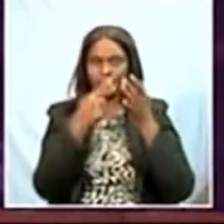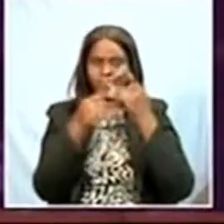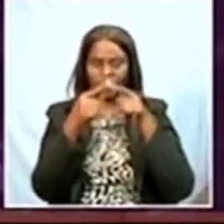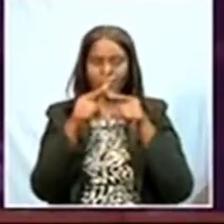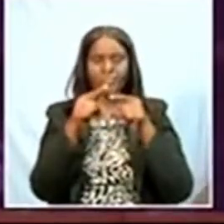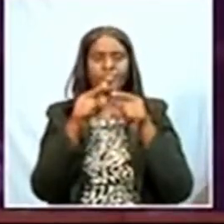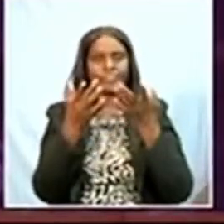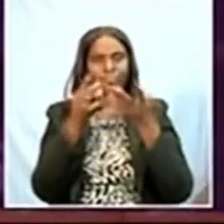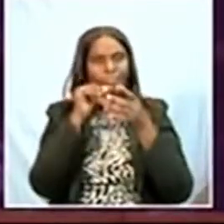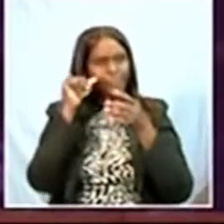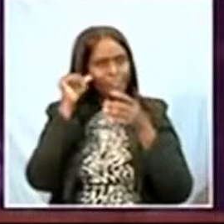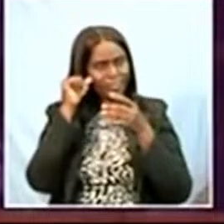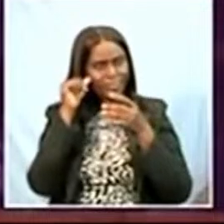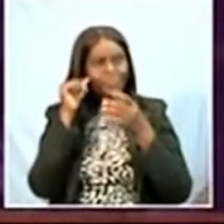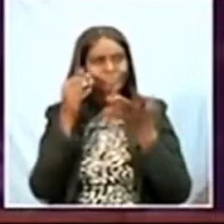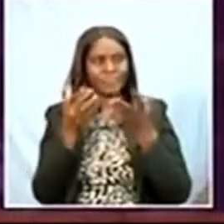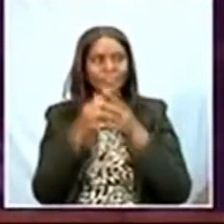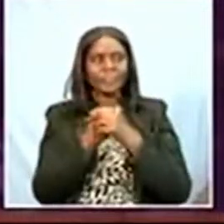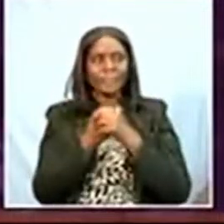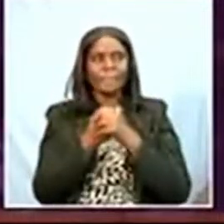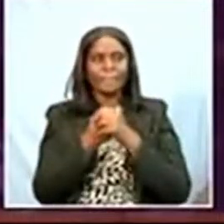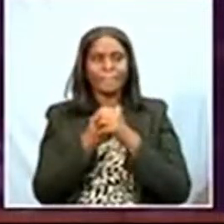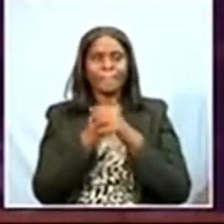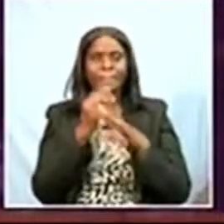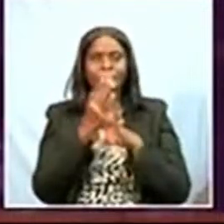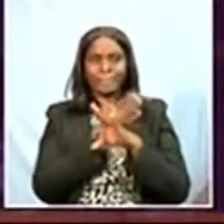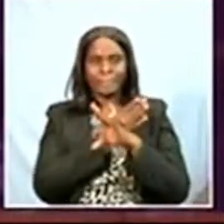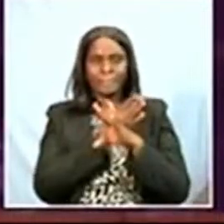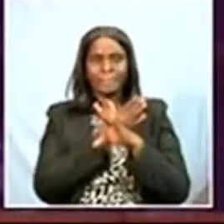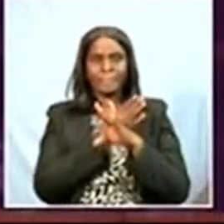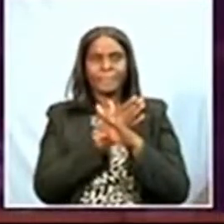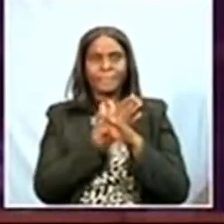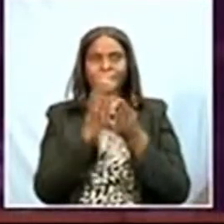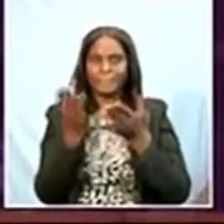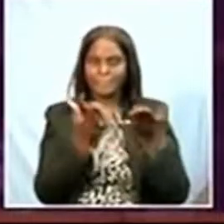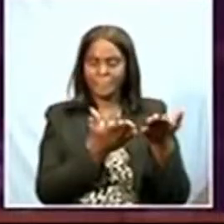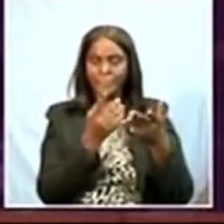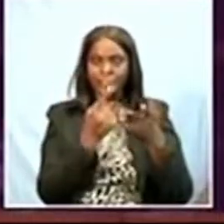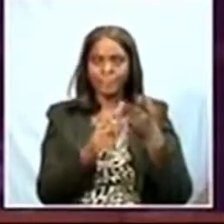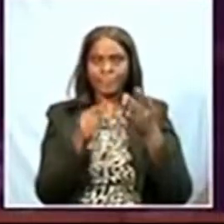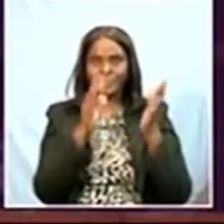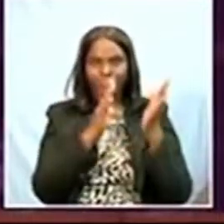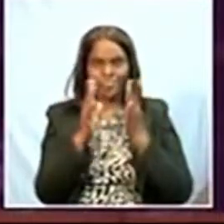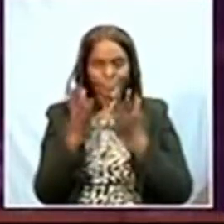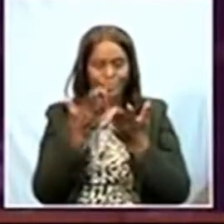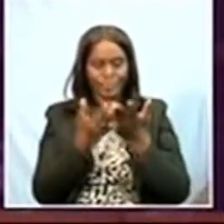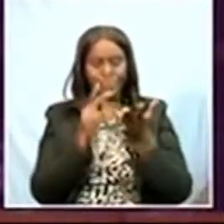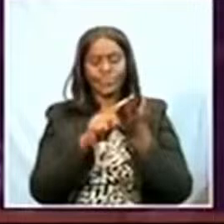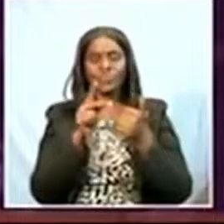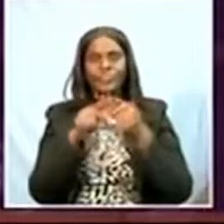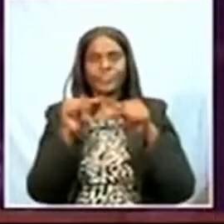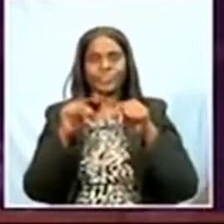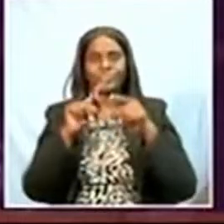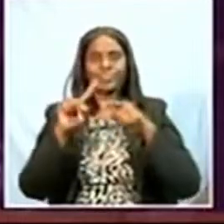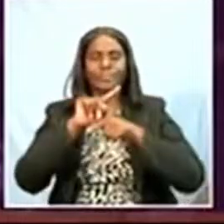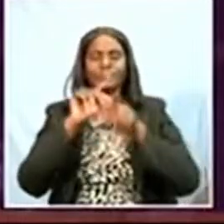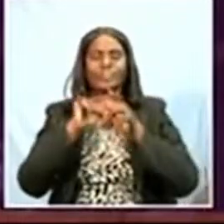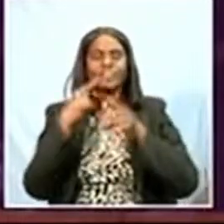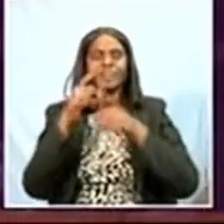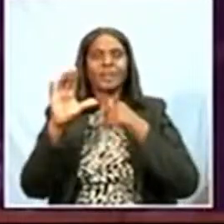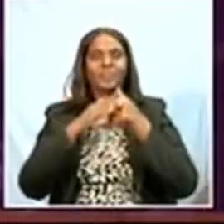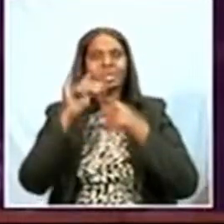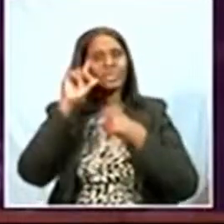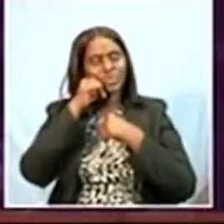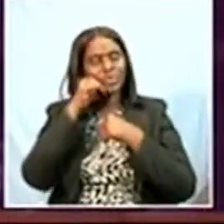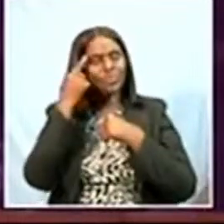or considered on the floor of the House yesterday, before they let you in on what is expected to be considered on the floor of the House. We'll be back